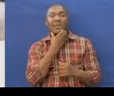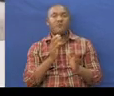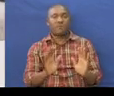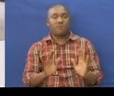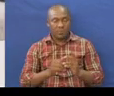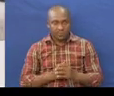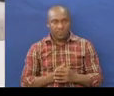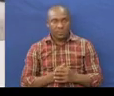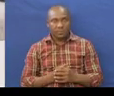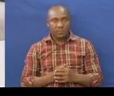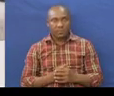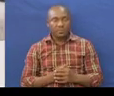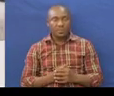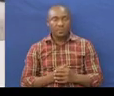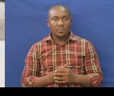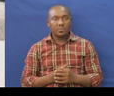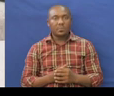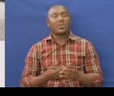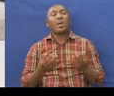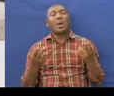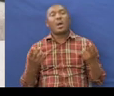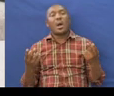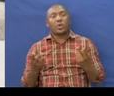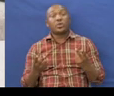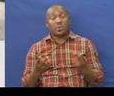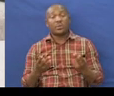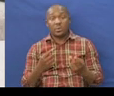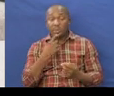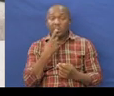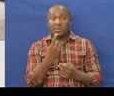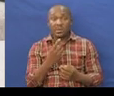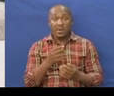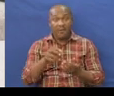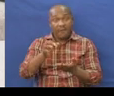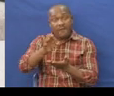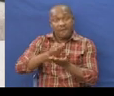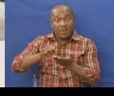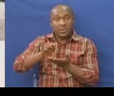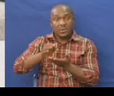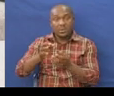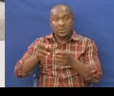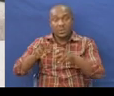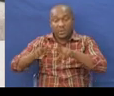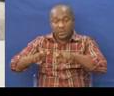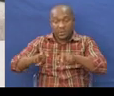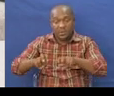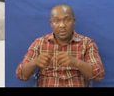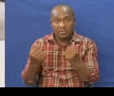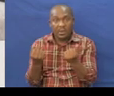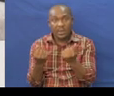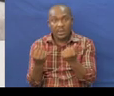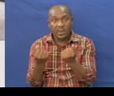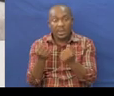careful. But field research, we say, may create conflict due to cultural barriers. You are going, for example,